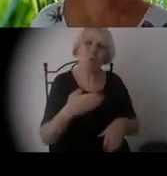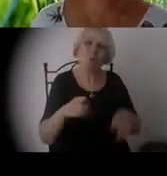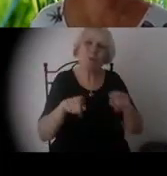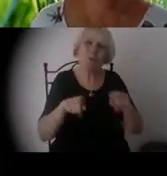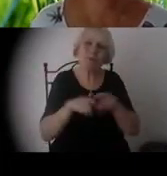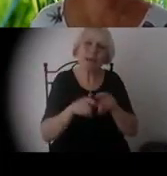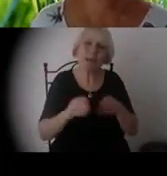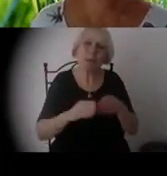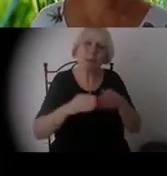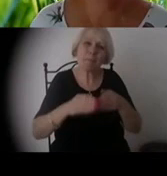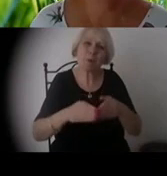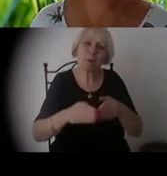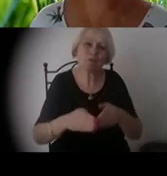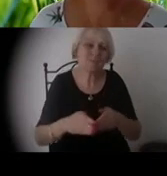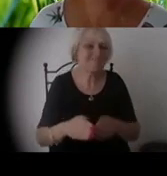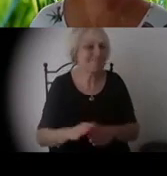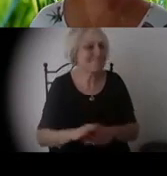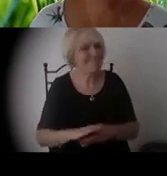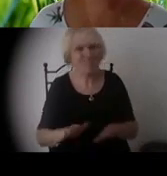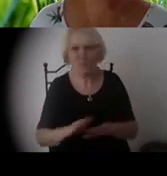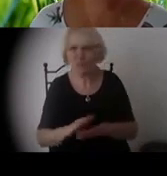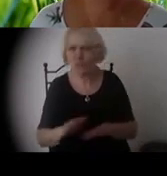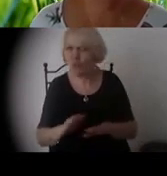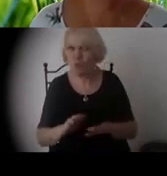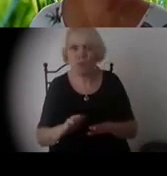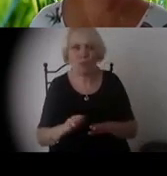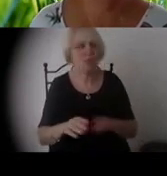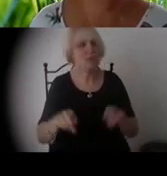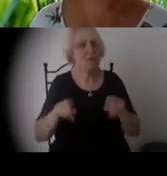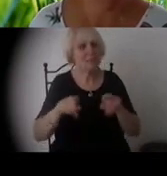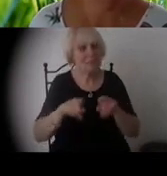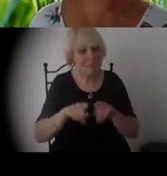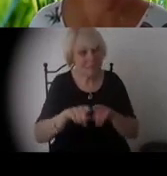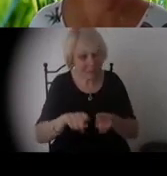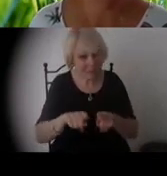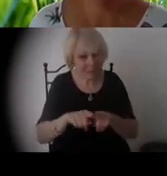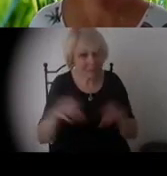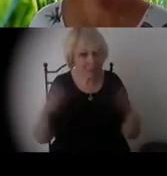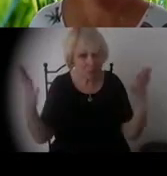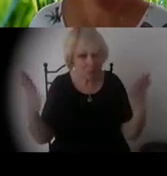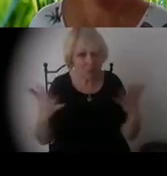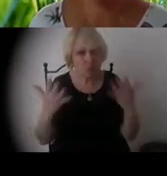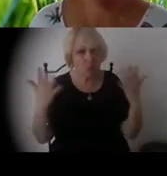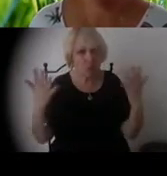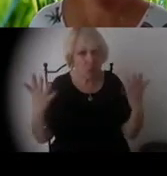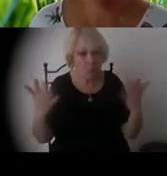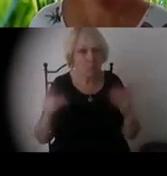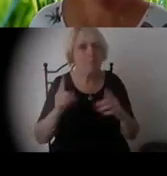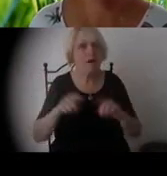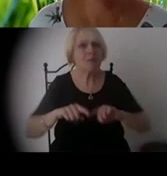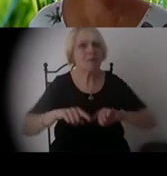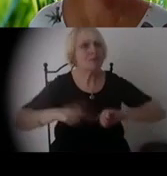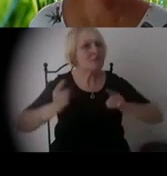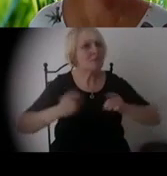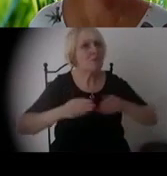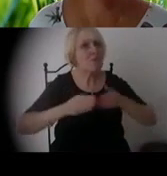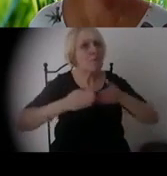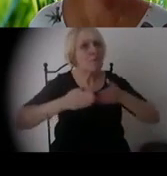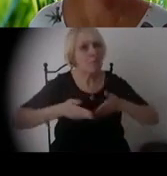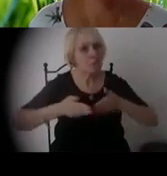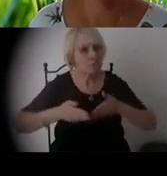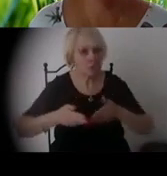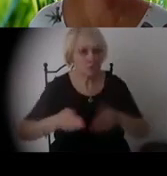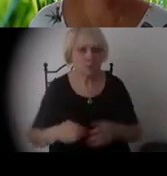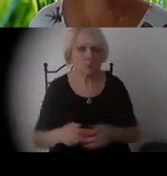individuals' needs. And I think particularly for young people, I was listening to a radio program last week, and there were a number of young people